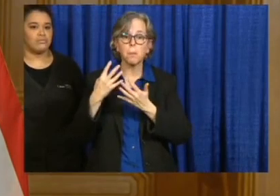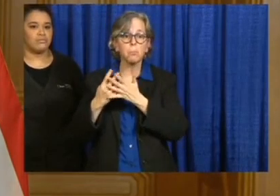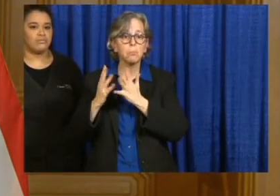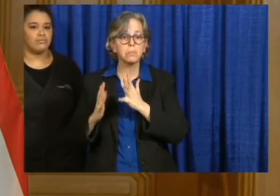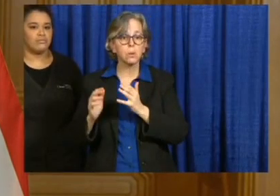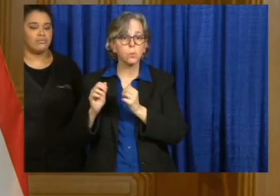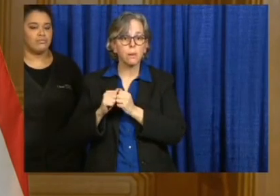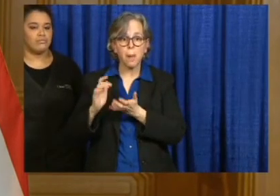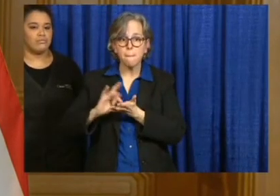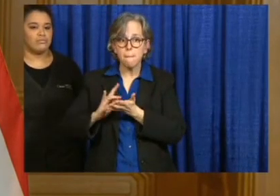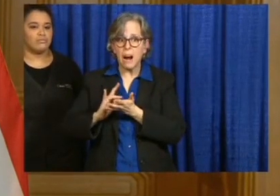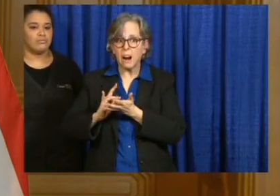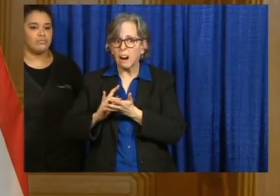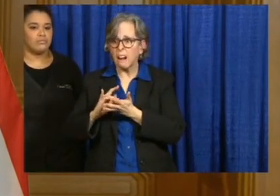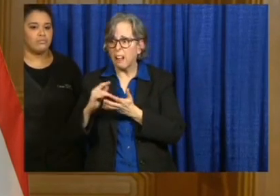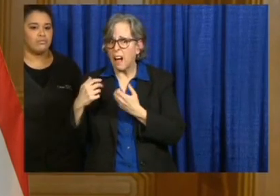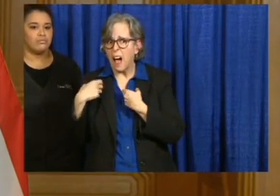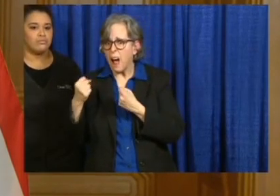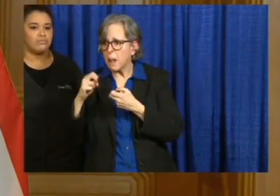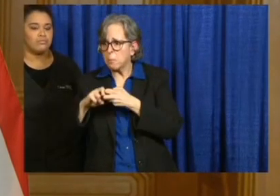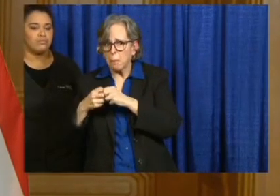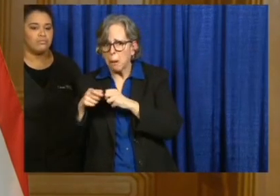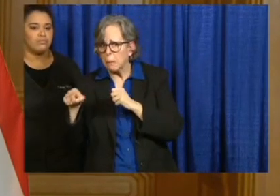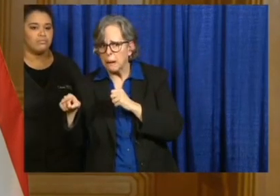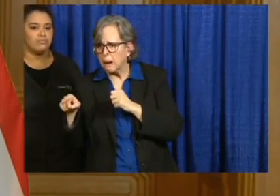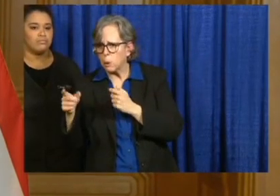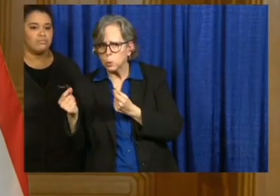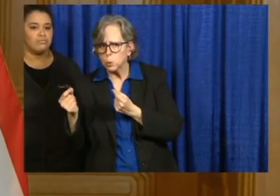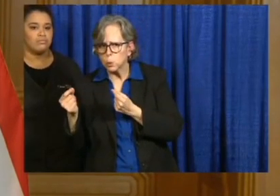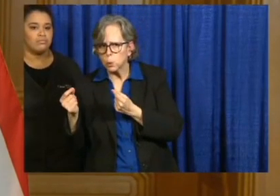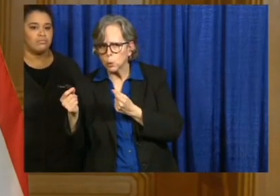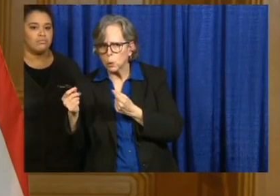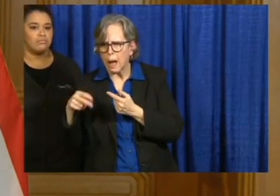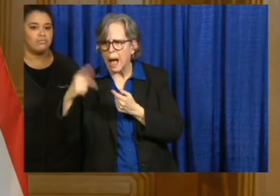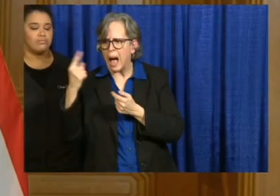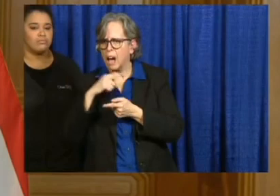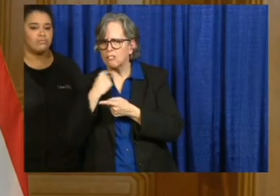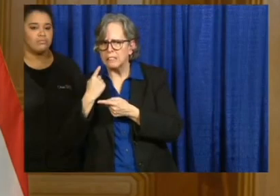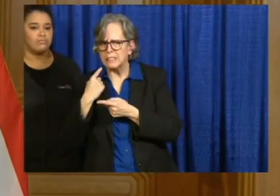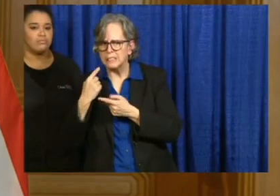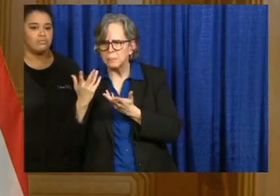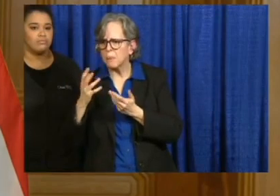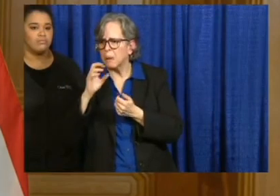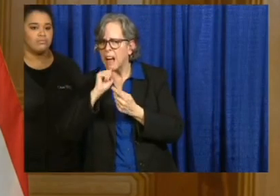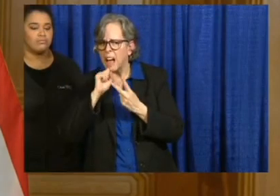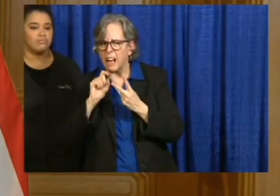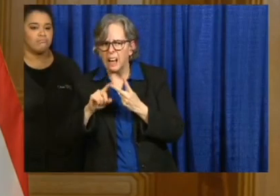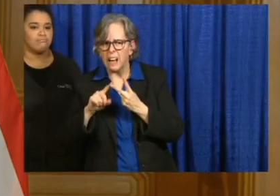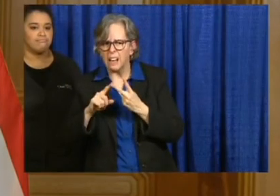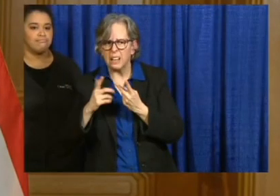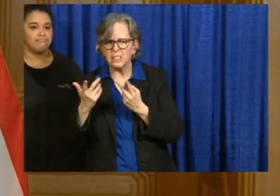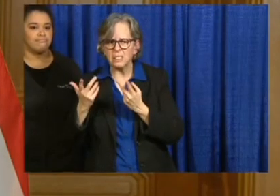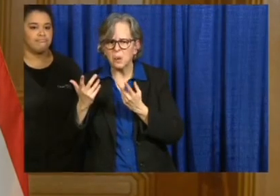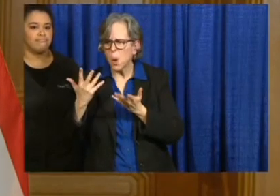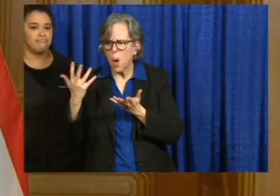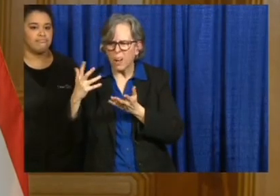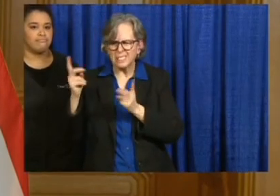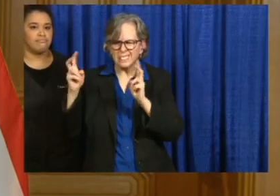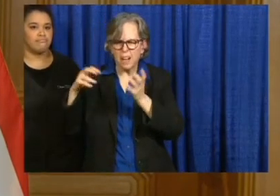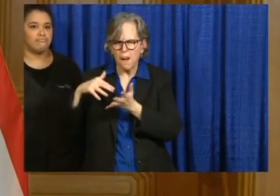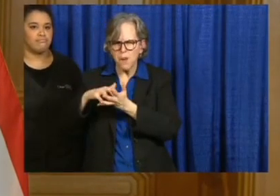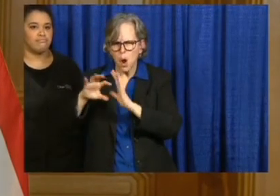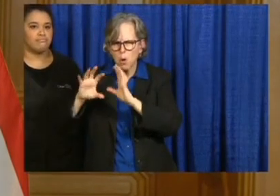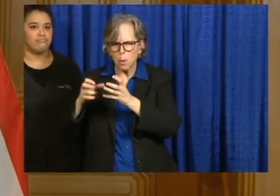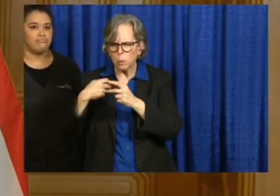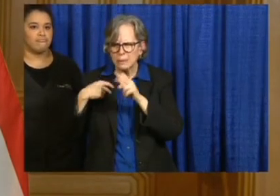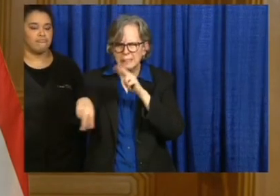people who are compromised medically, people because of their age who may be more susceptible. So we are taking